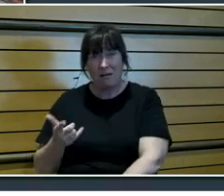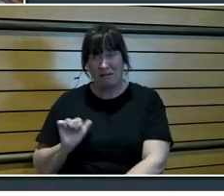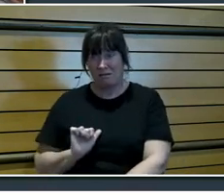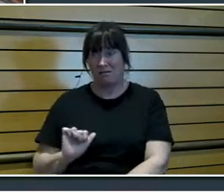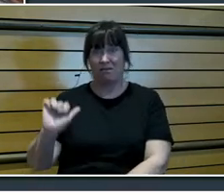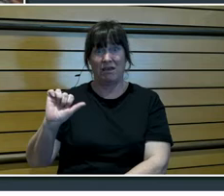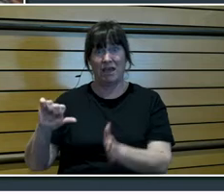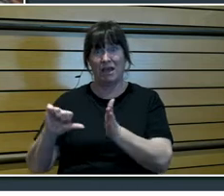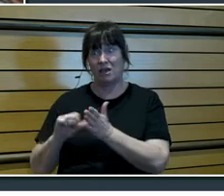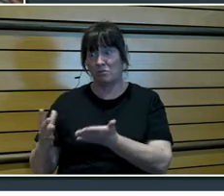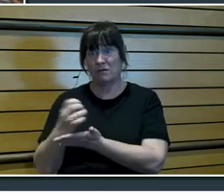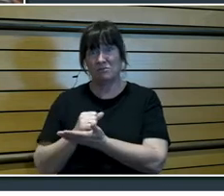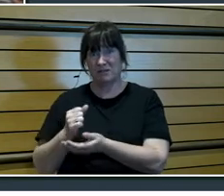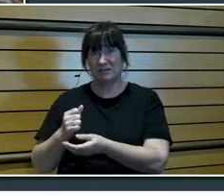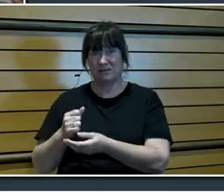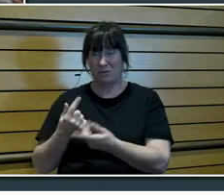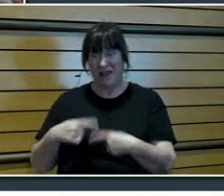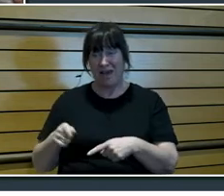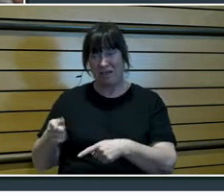badly polluted and degraded.